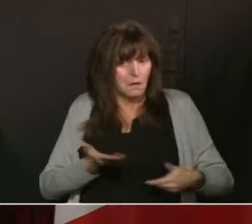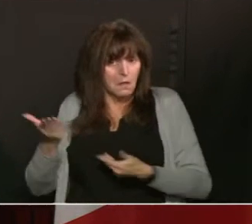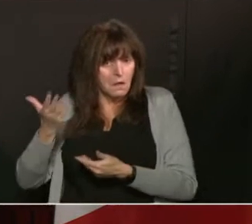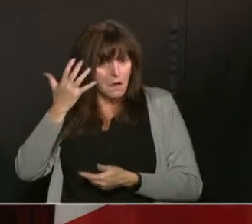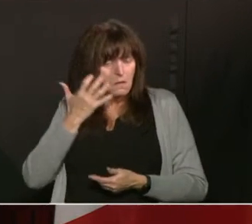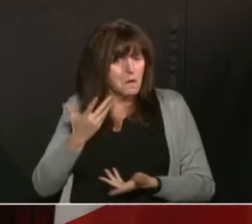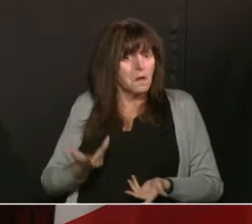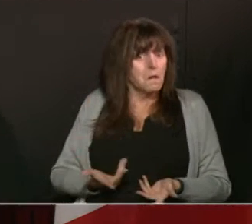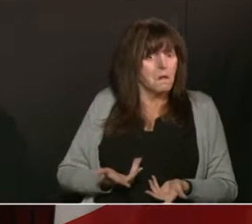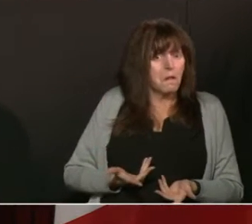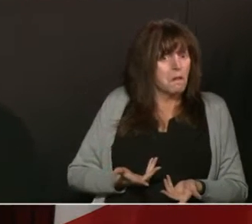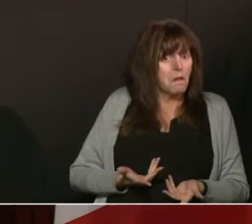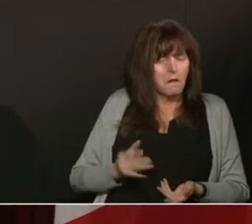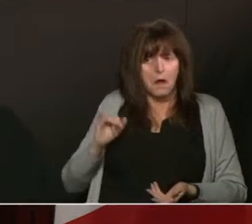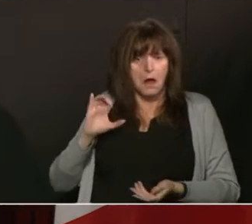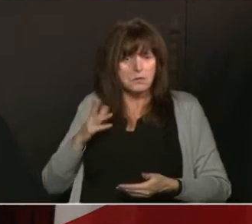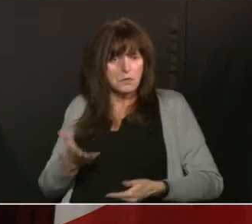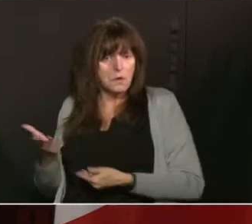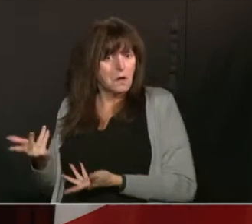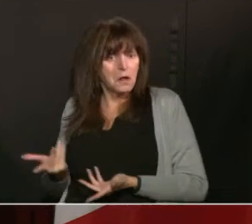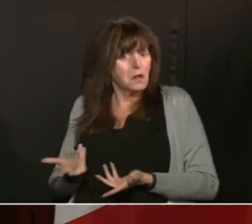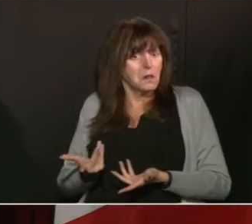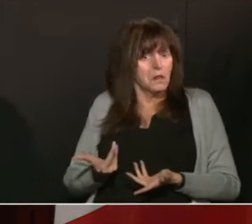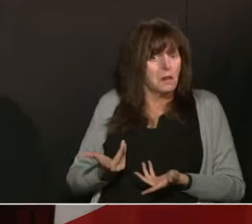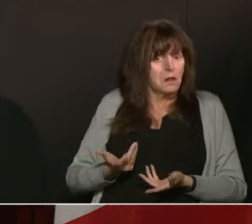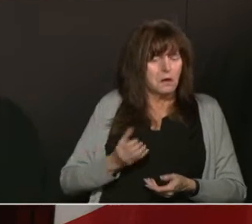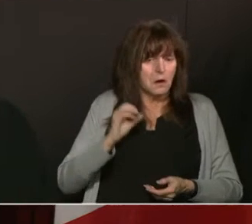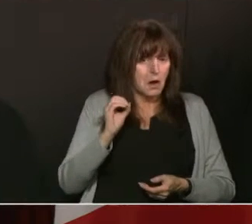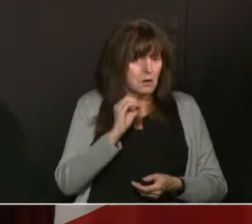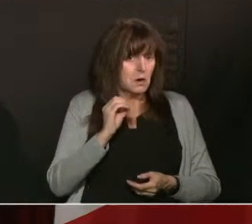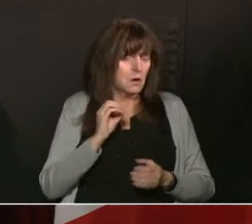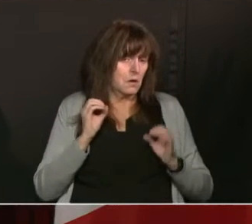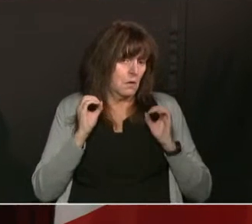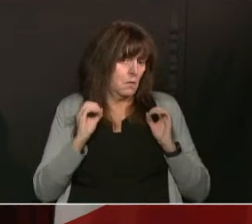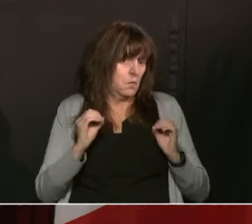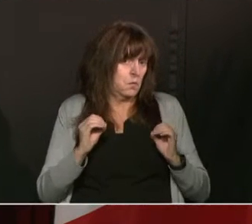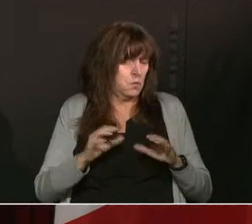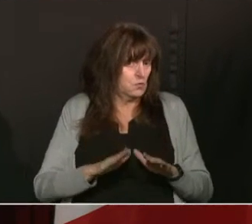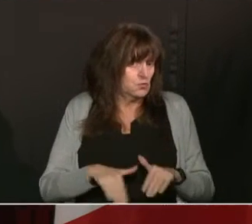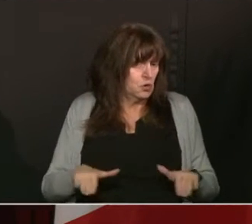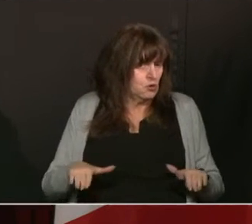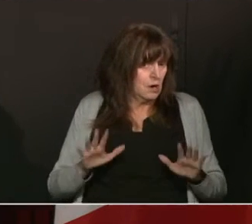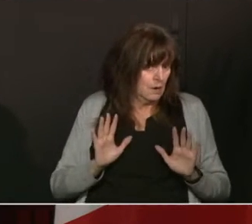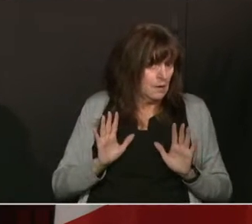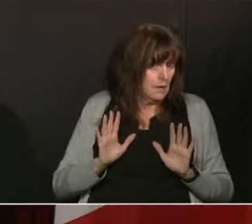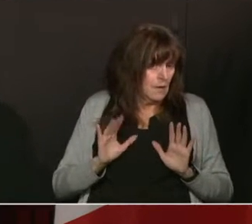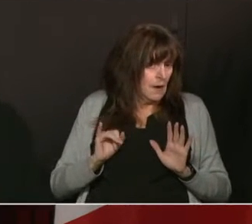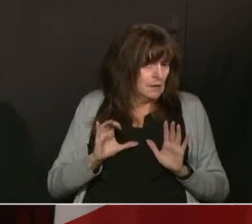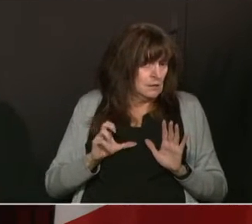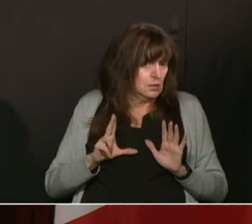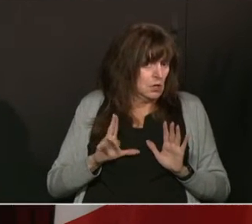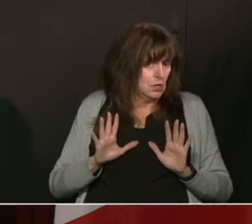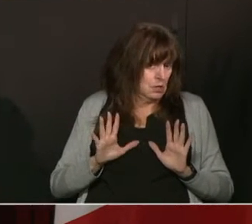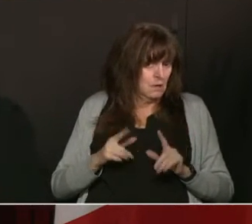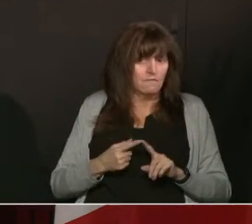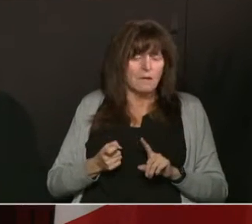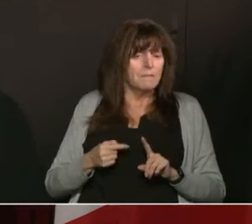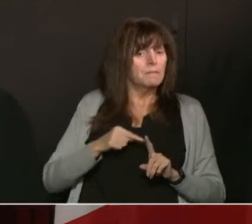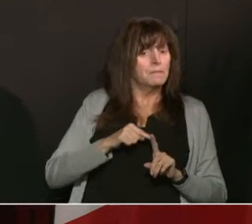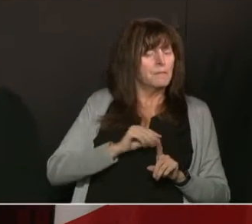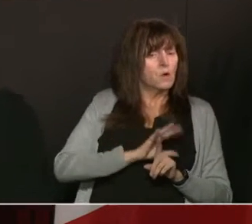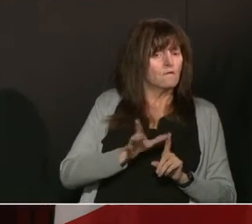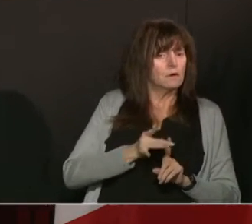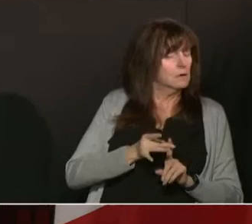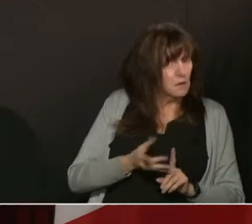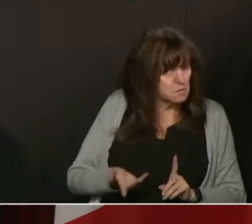nor in Ontario. We have no children in our pediatric ICUs in Ontario today. So that is very